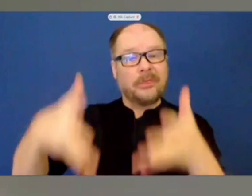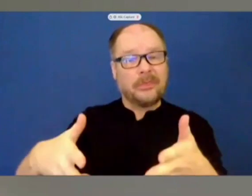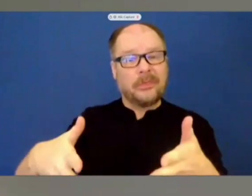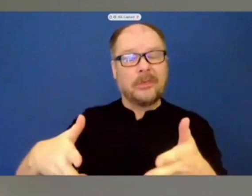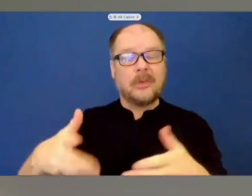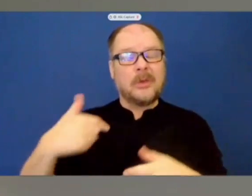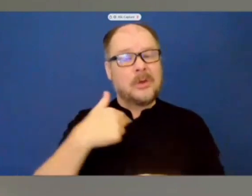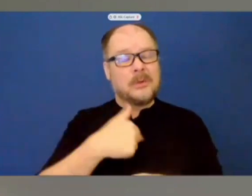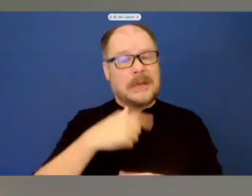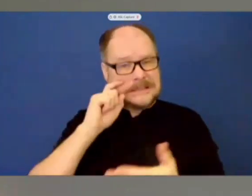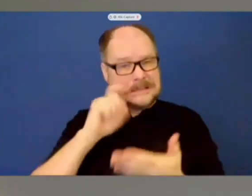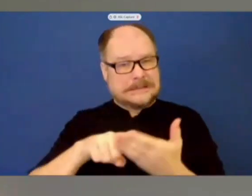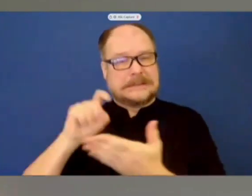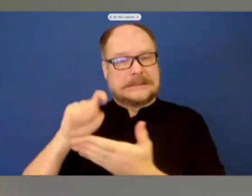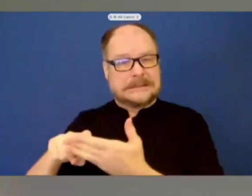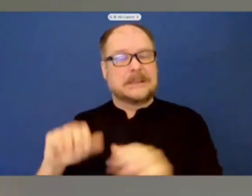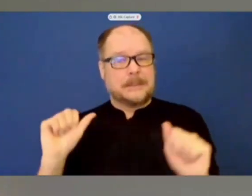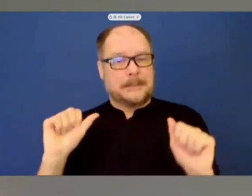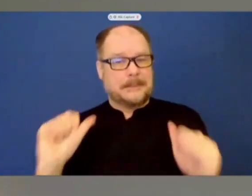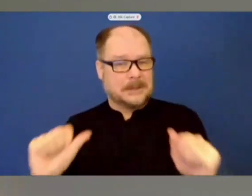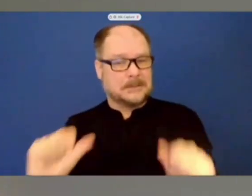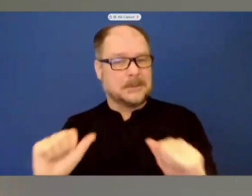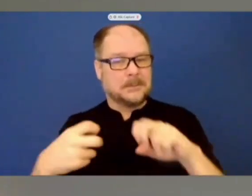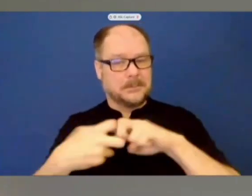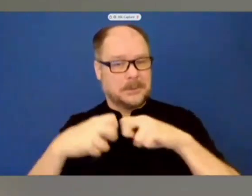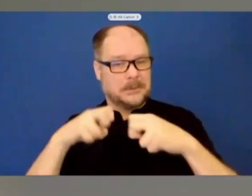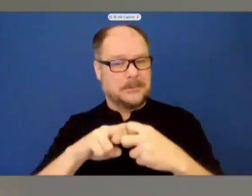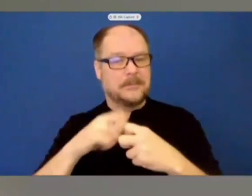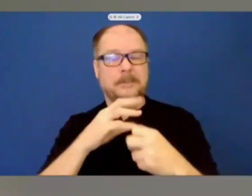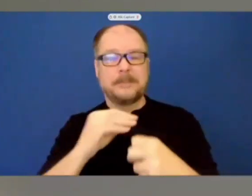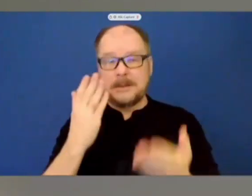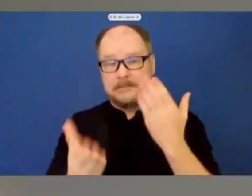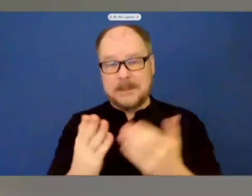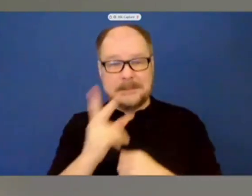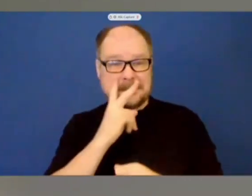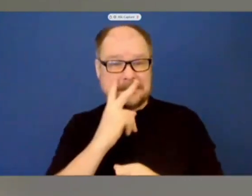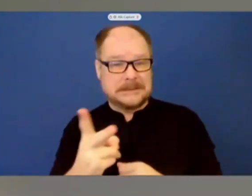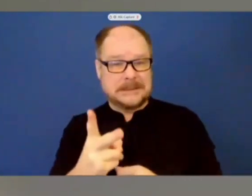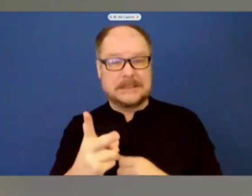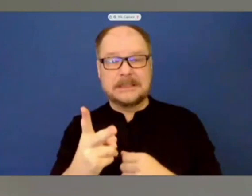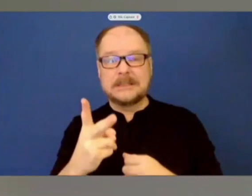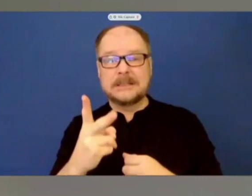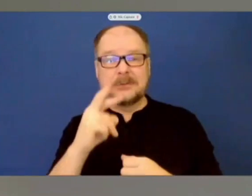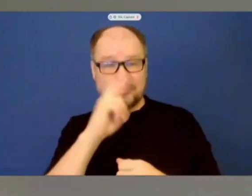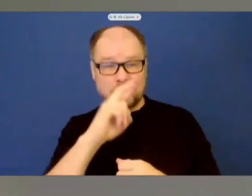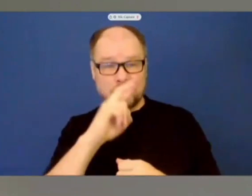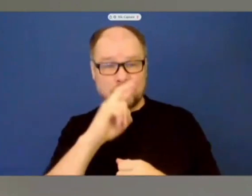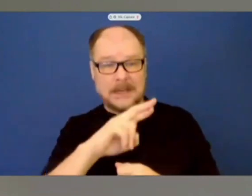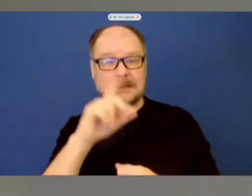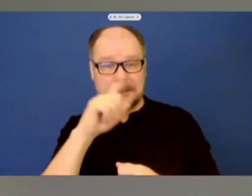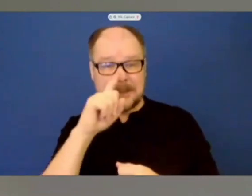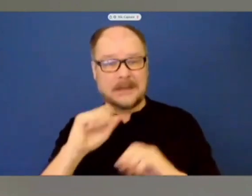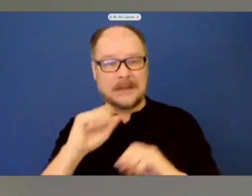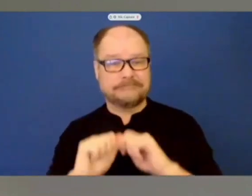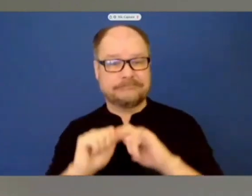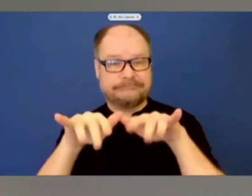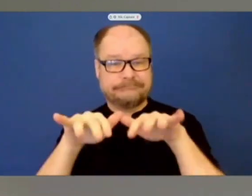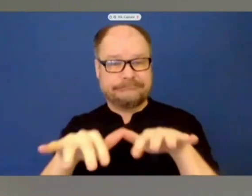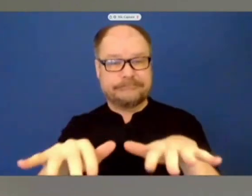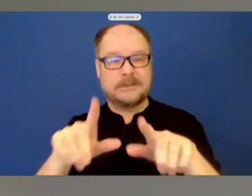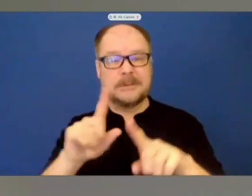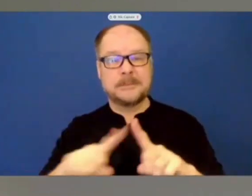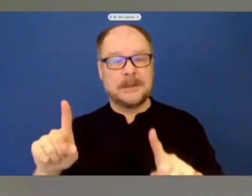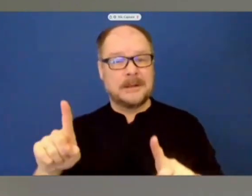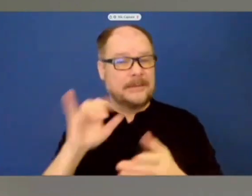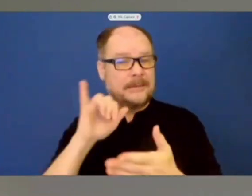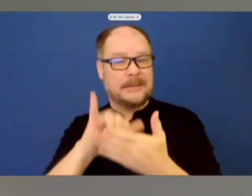we recognize the possibility that we may see an infestation at some point, but that was not recognized until